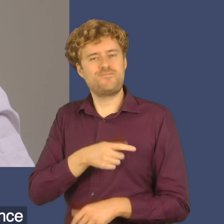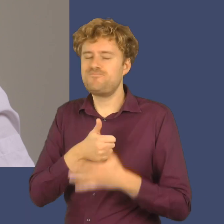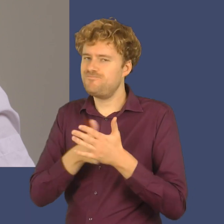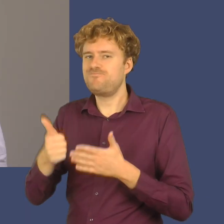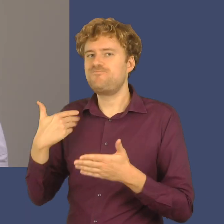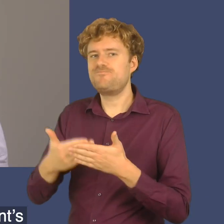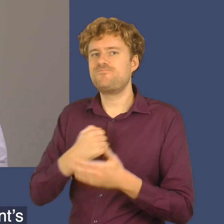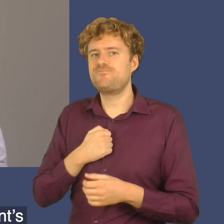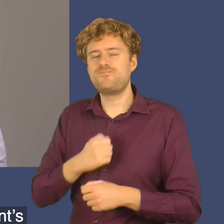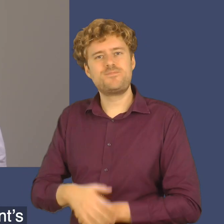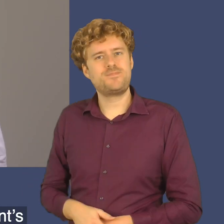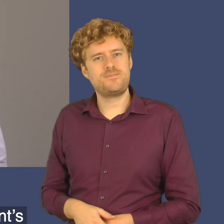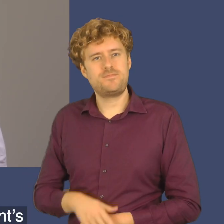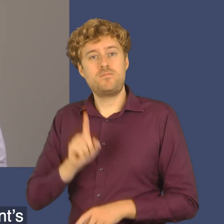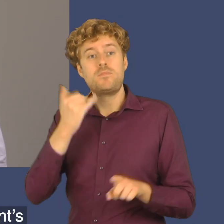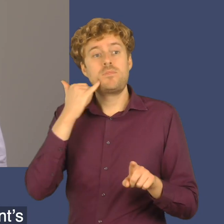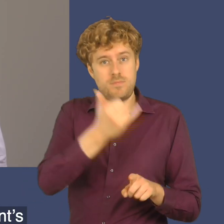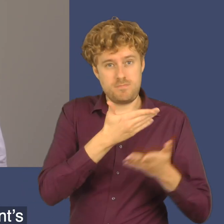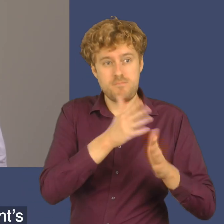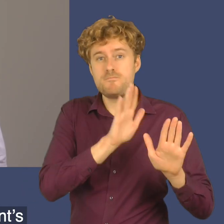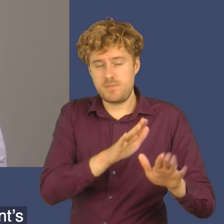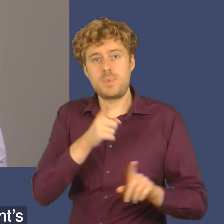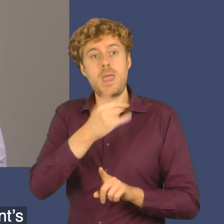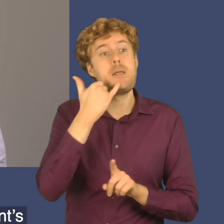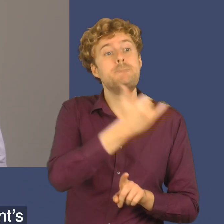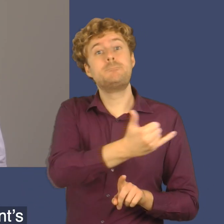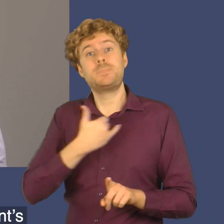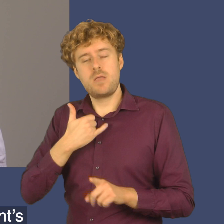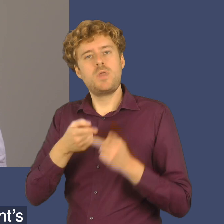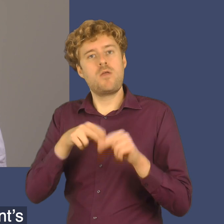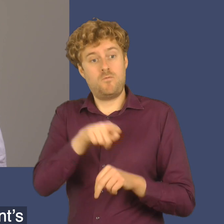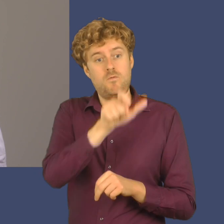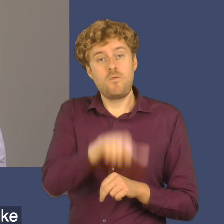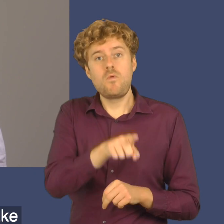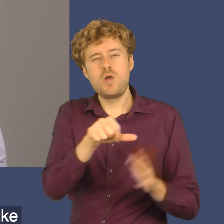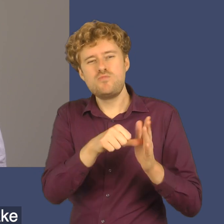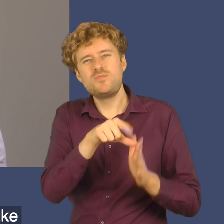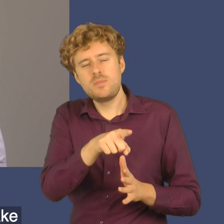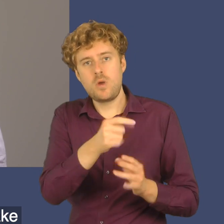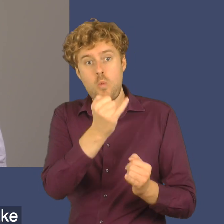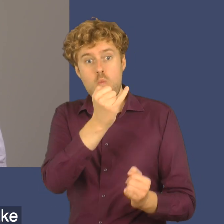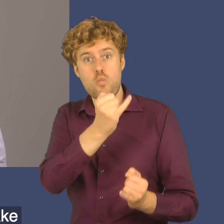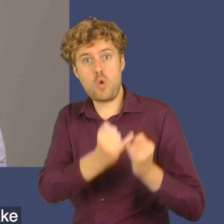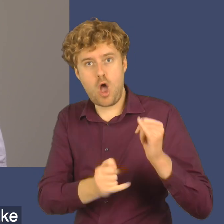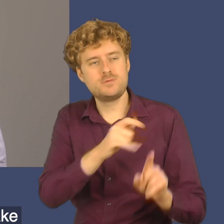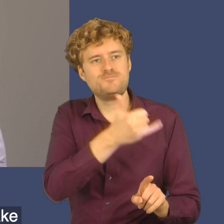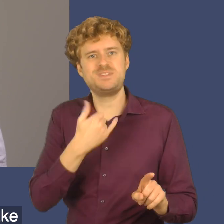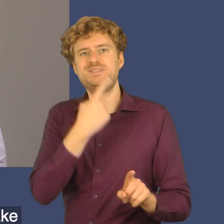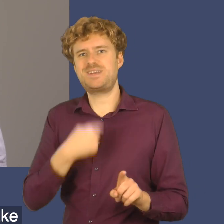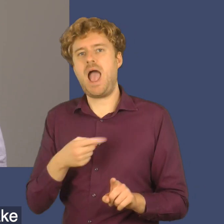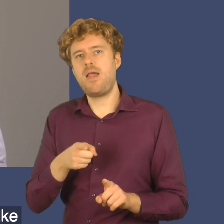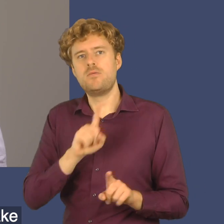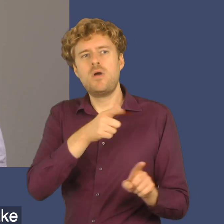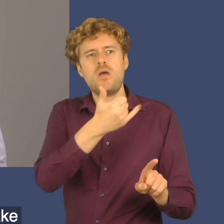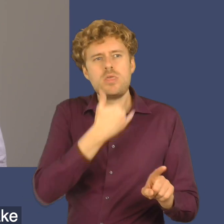arrives. We ask our callers to only call us back if the patient's condition deteriorates. We need our health advisors to be available